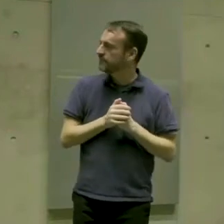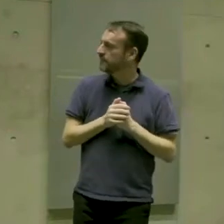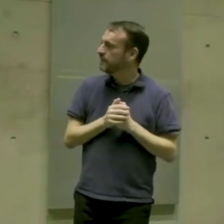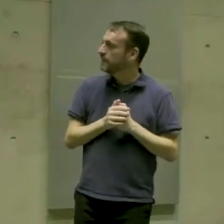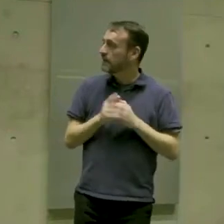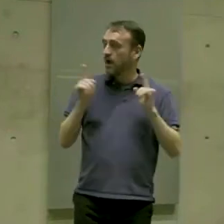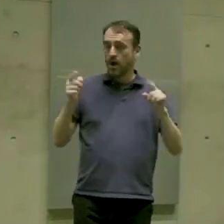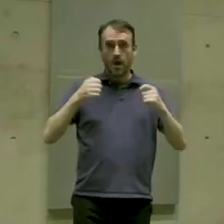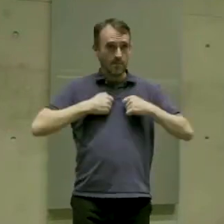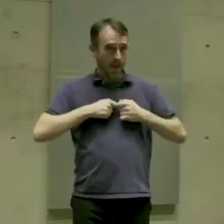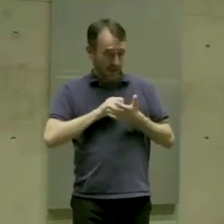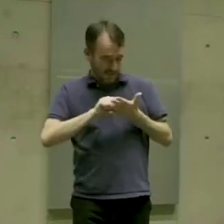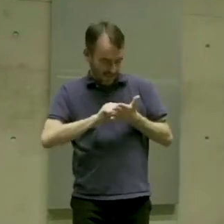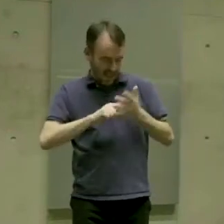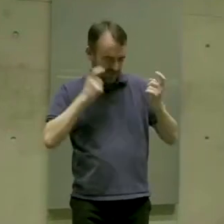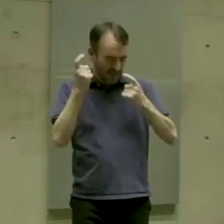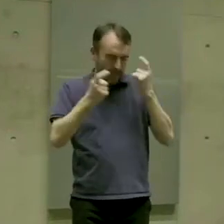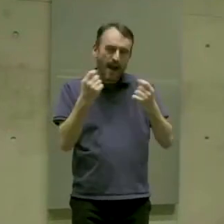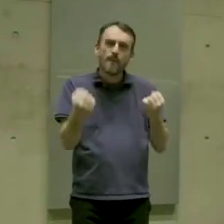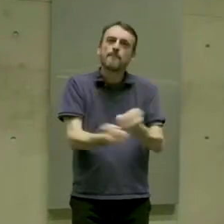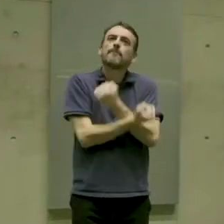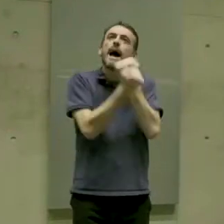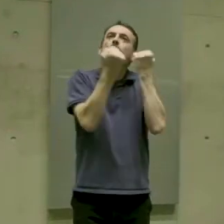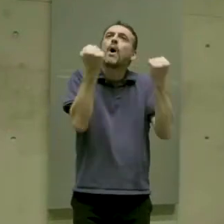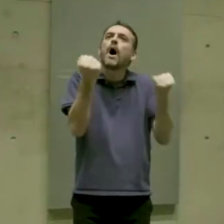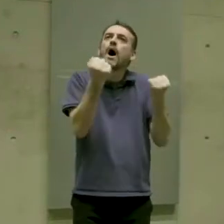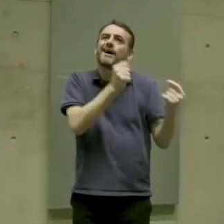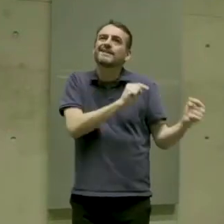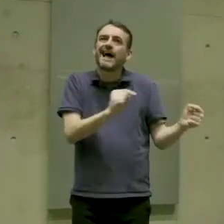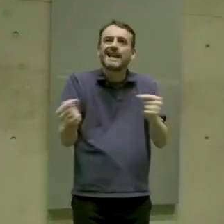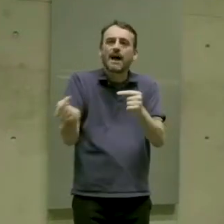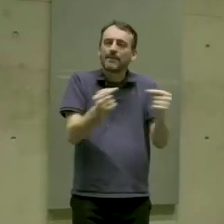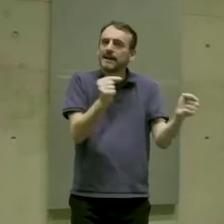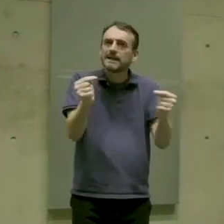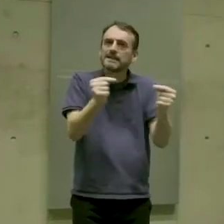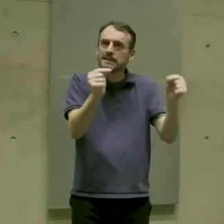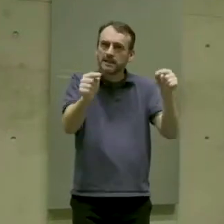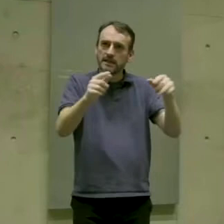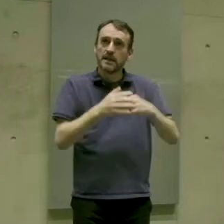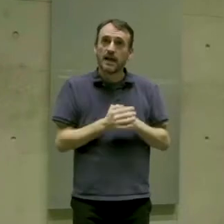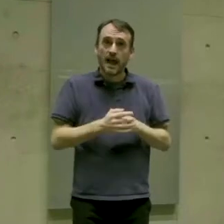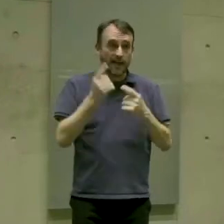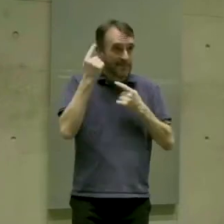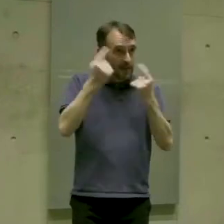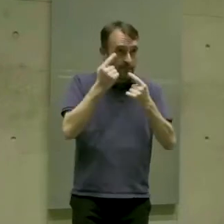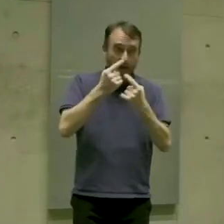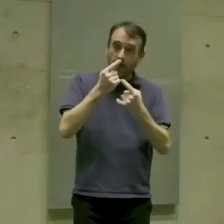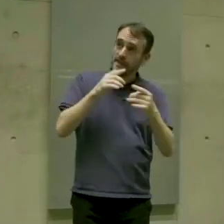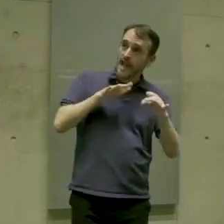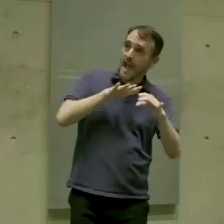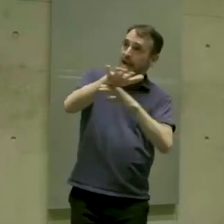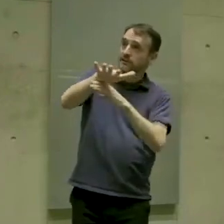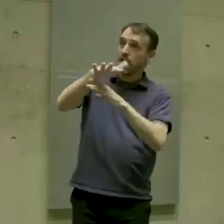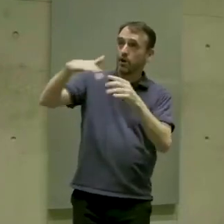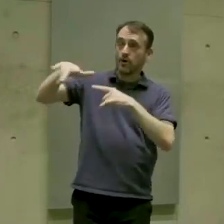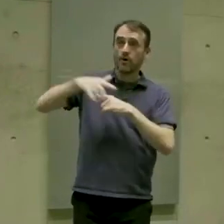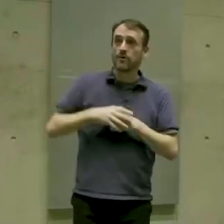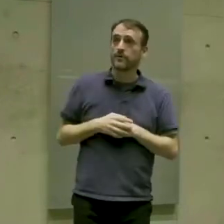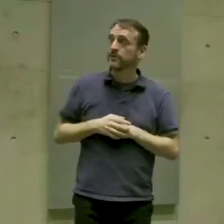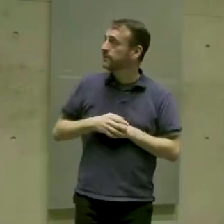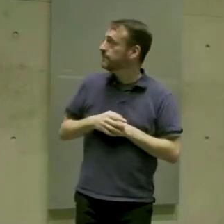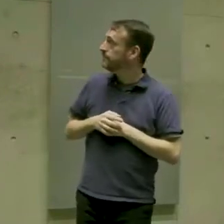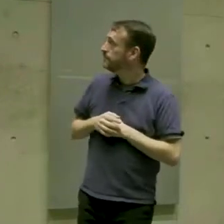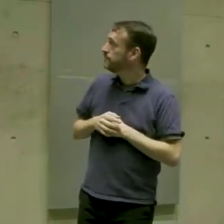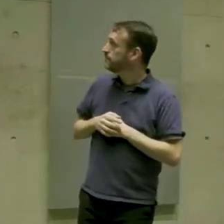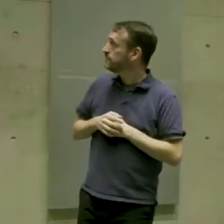dynamics that had struck me when reading some of my favourite Gothic texts and pushed them to the next level. The protagonist of the